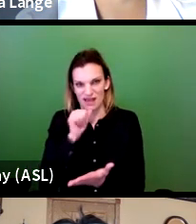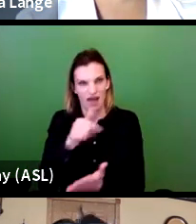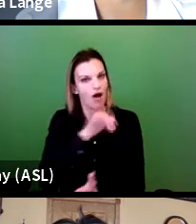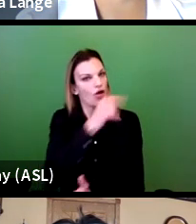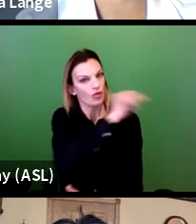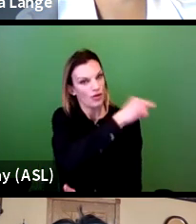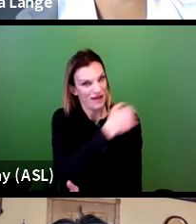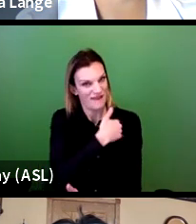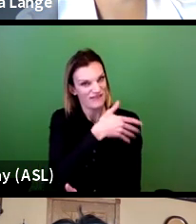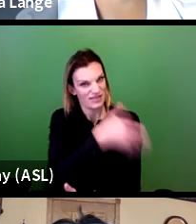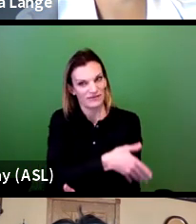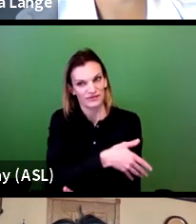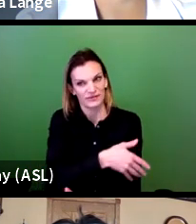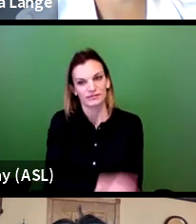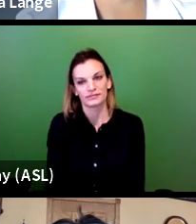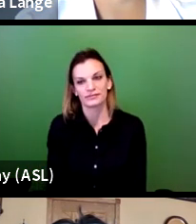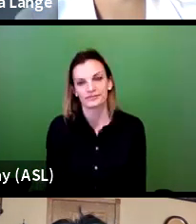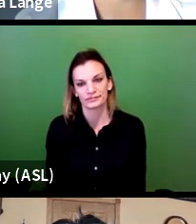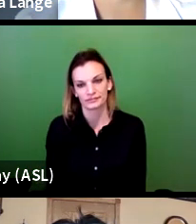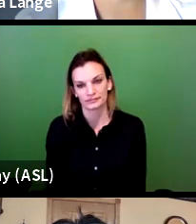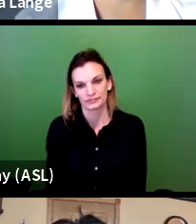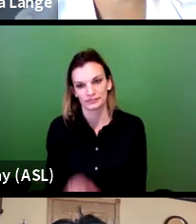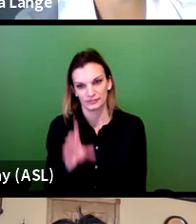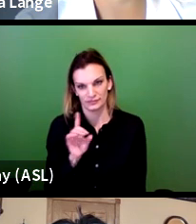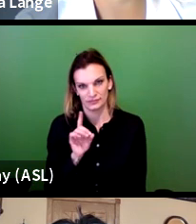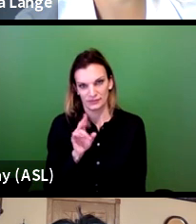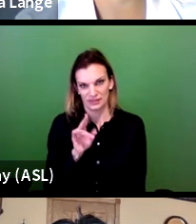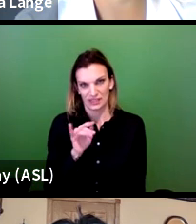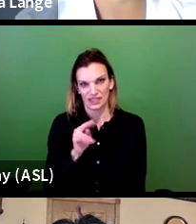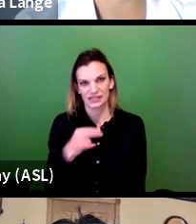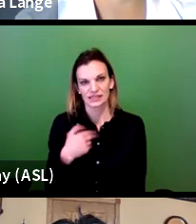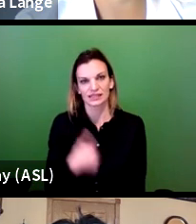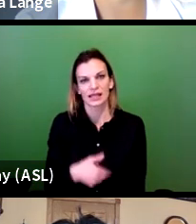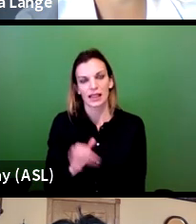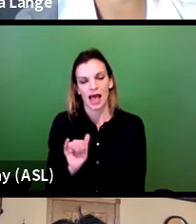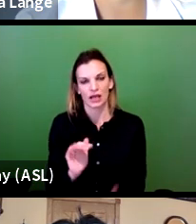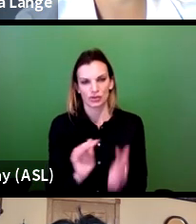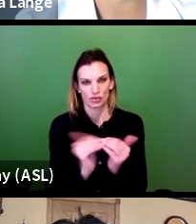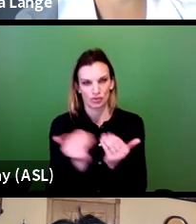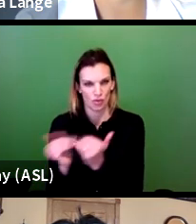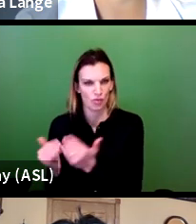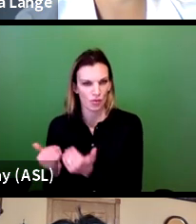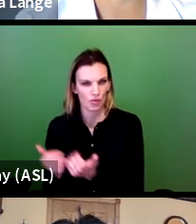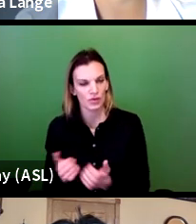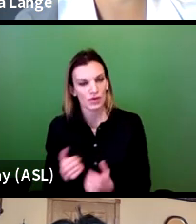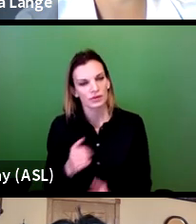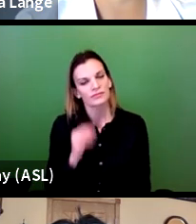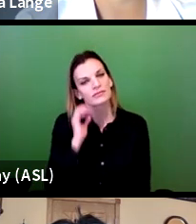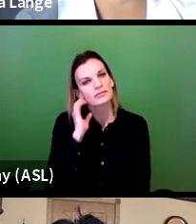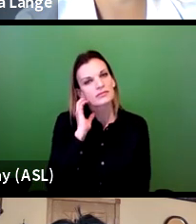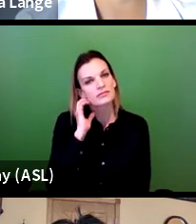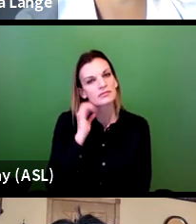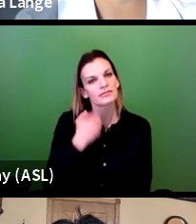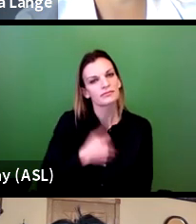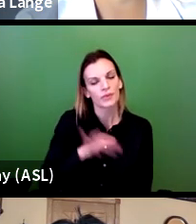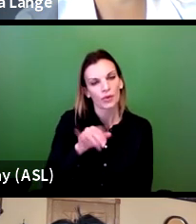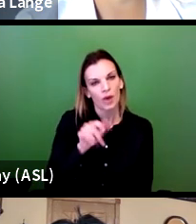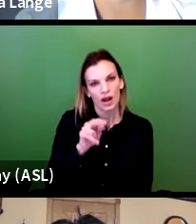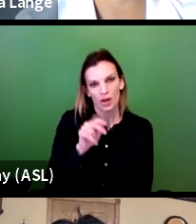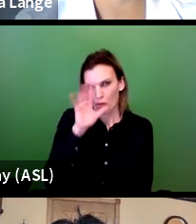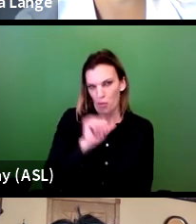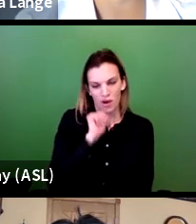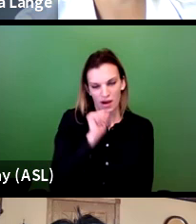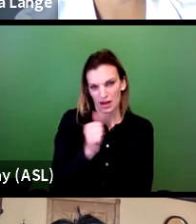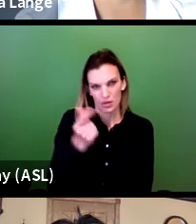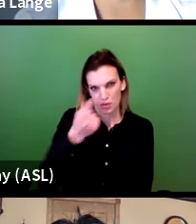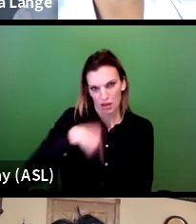Just like a sorting kind of a thing, like an initial look to sort things out. I just Yeah, I just wonder why we all couldn't just